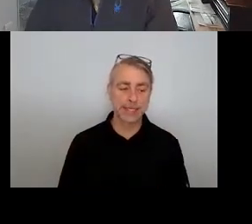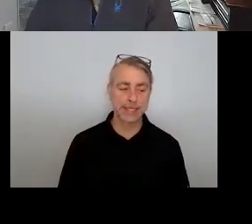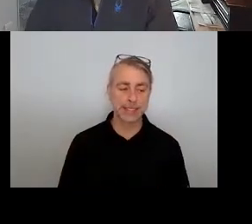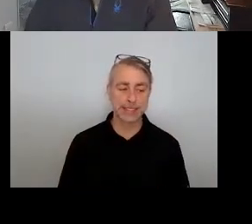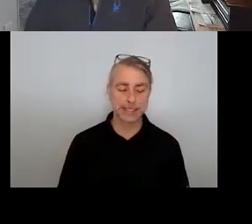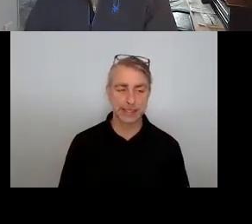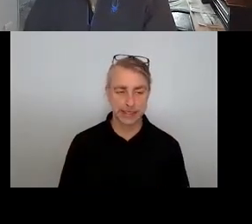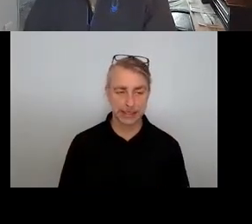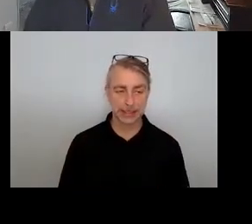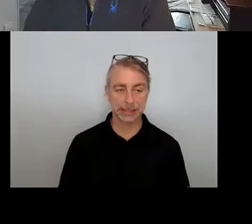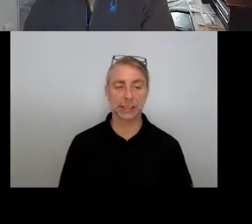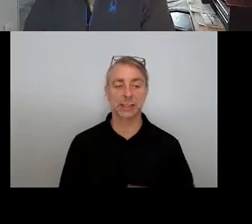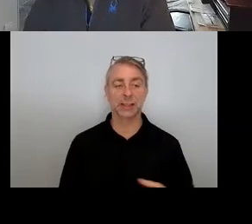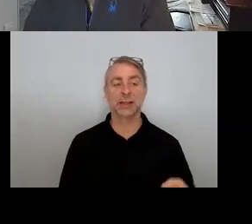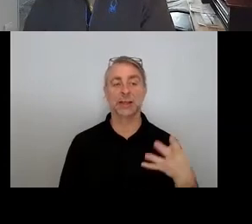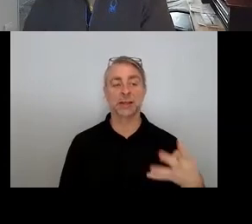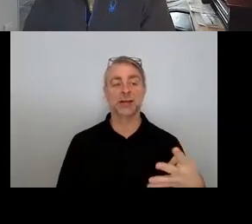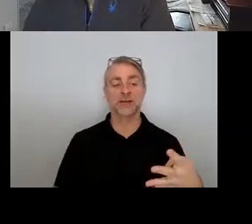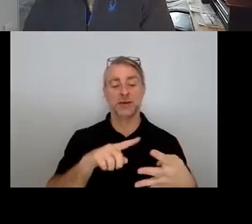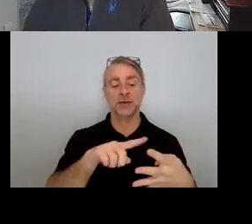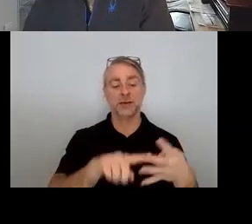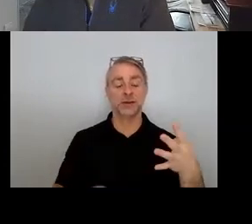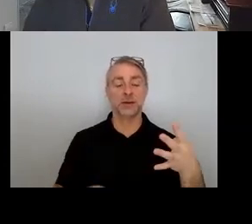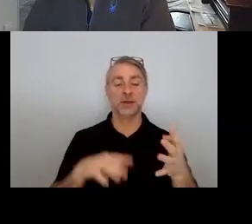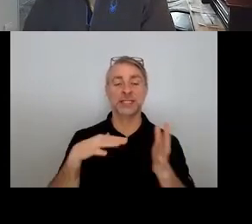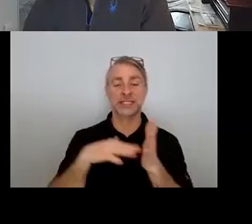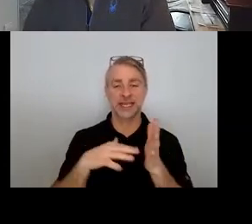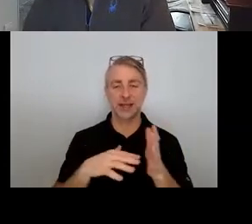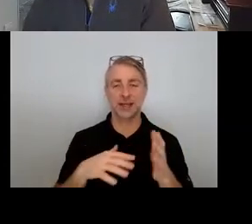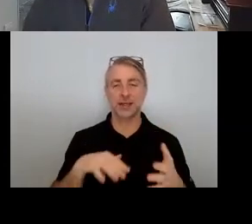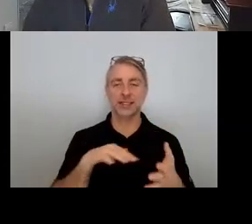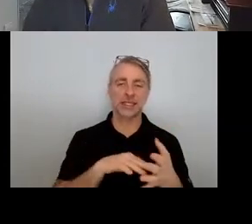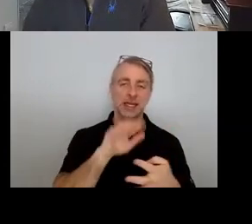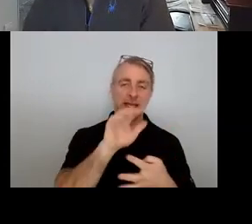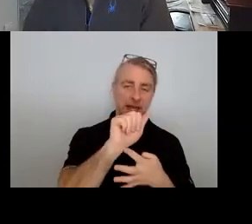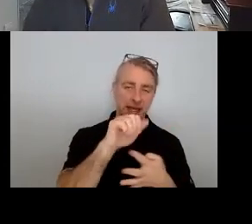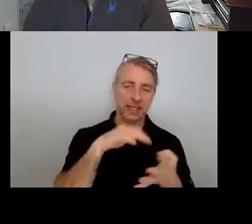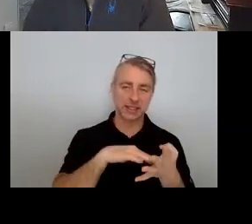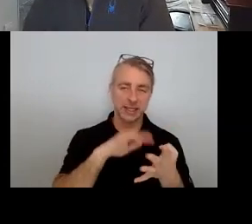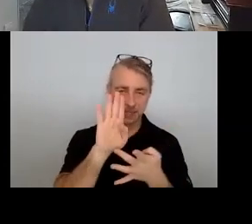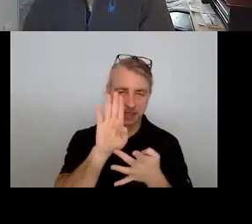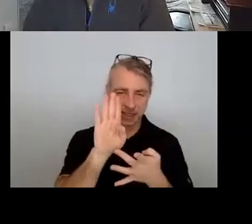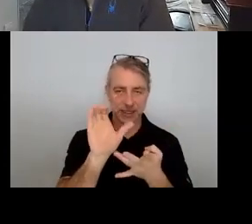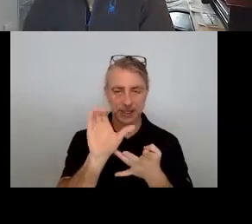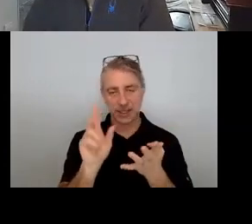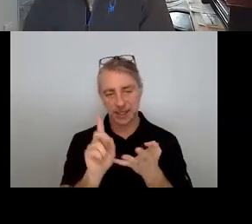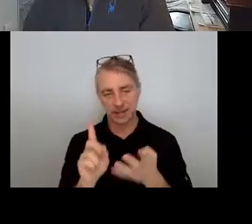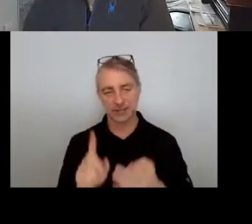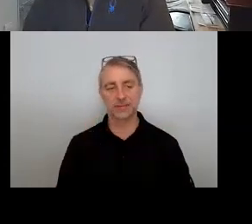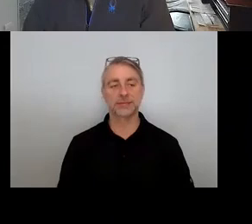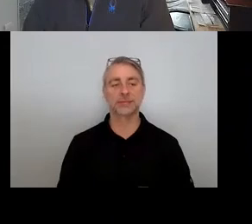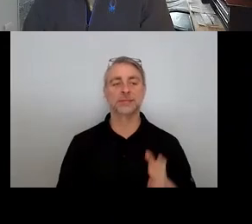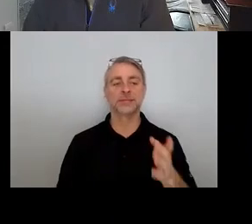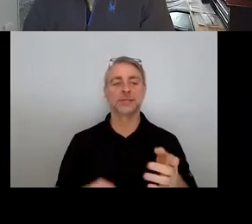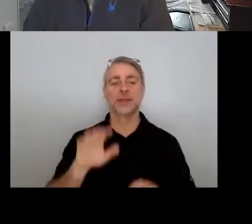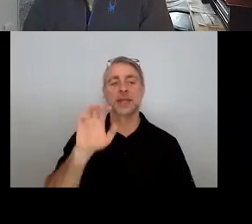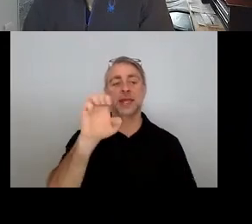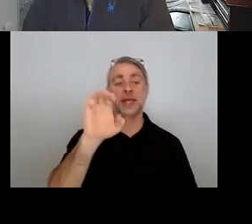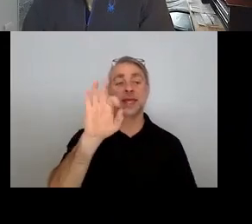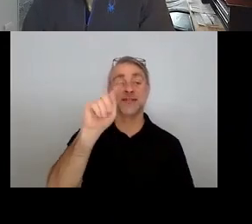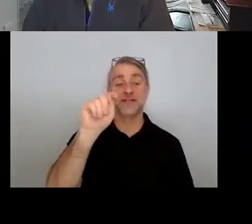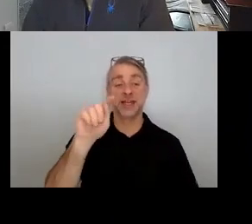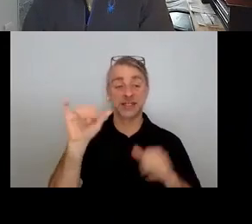with 4 studies. I've just called A, B, C, and D. We have their effect sizes here. That's ES sub